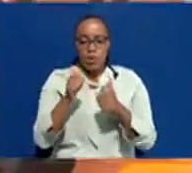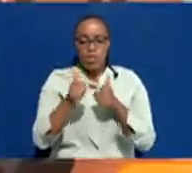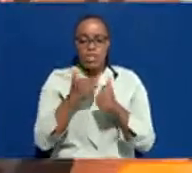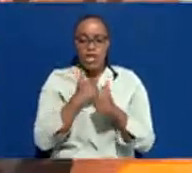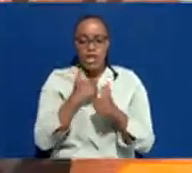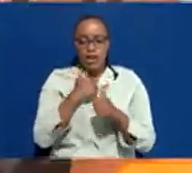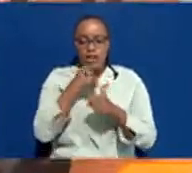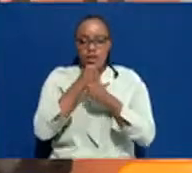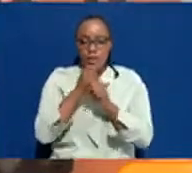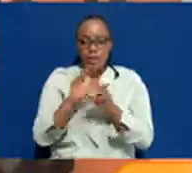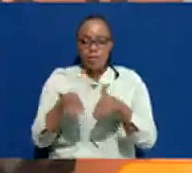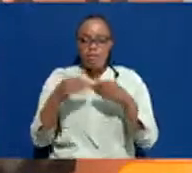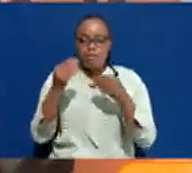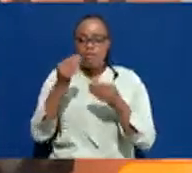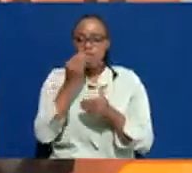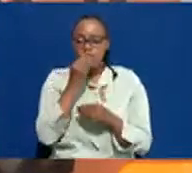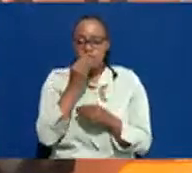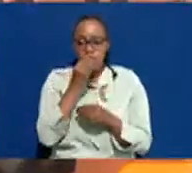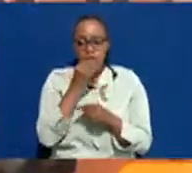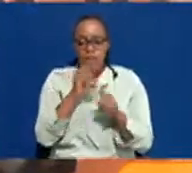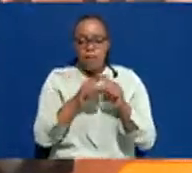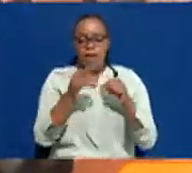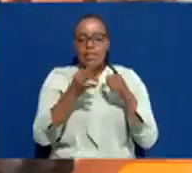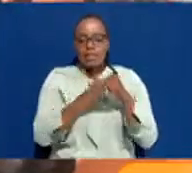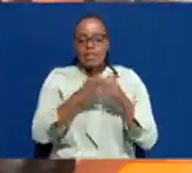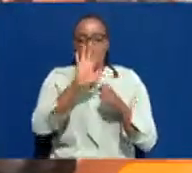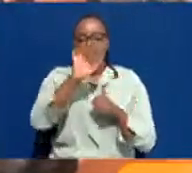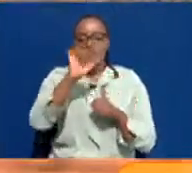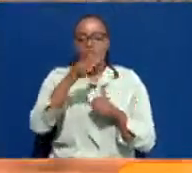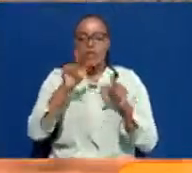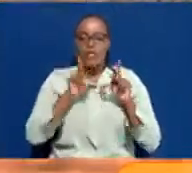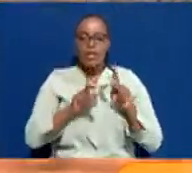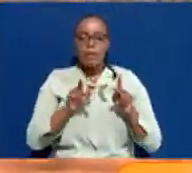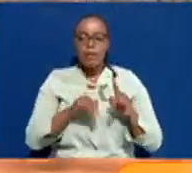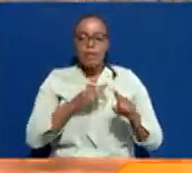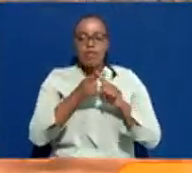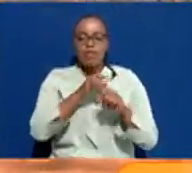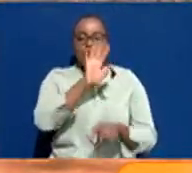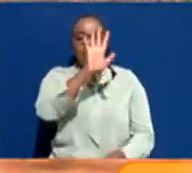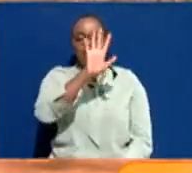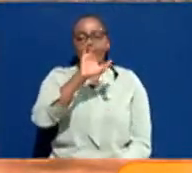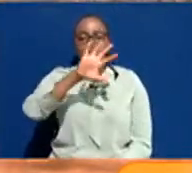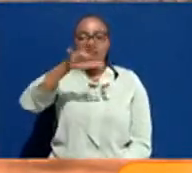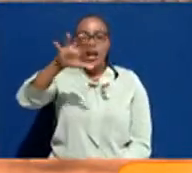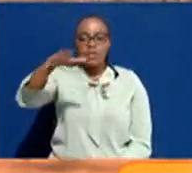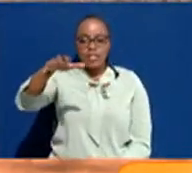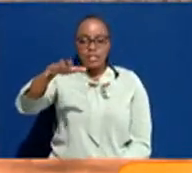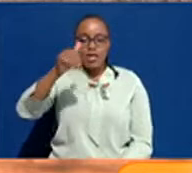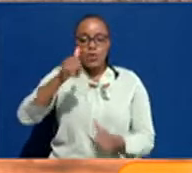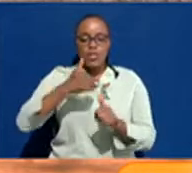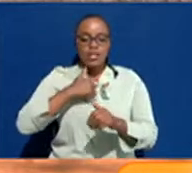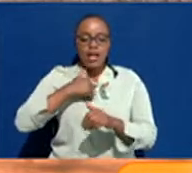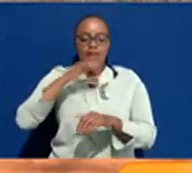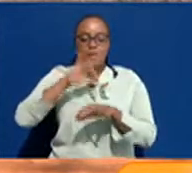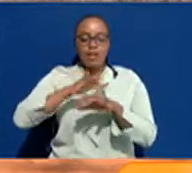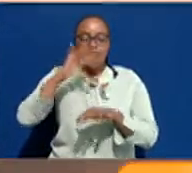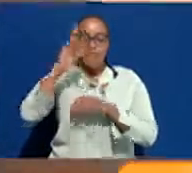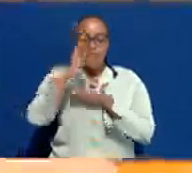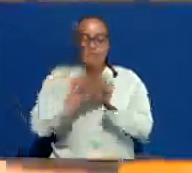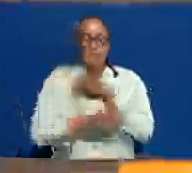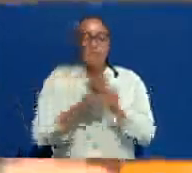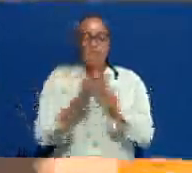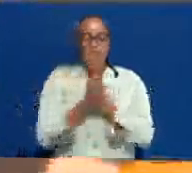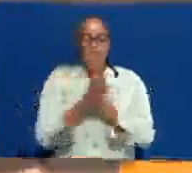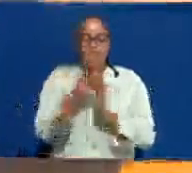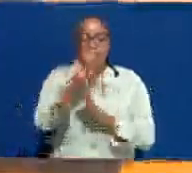spent on food donations to at least 85,000 people from 5 counties that have been worst hit. The second